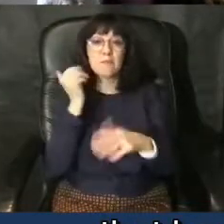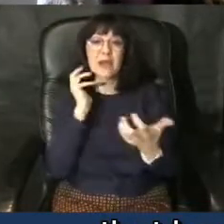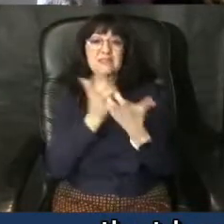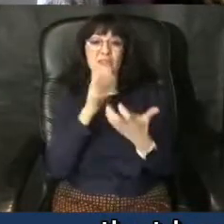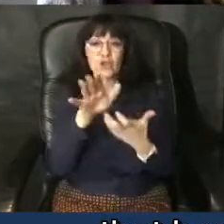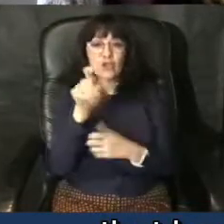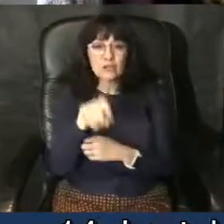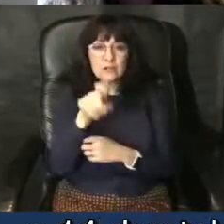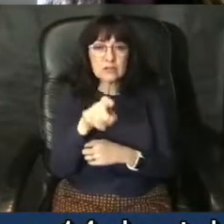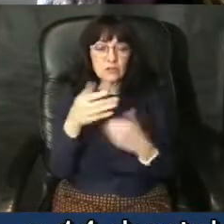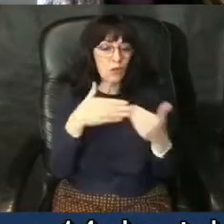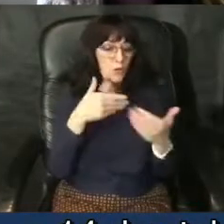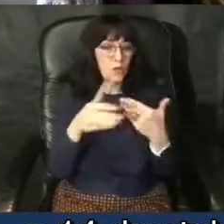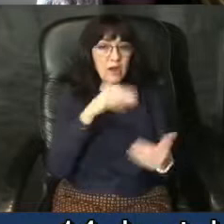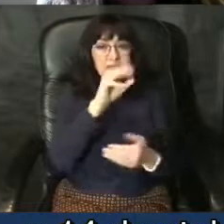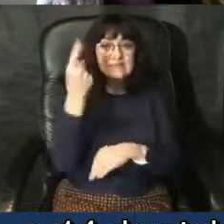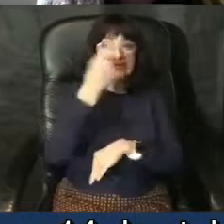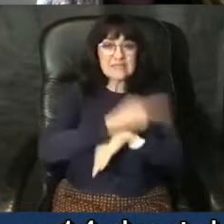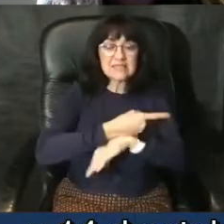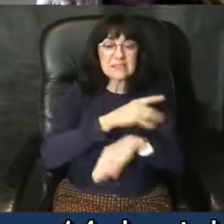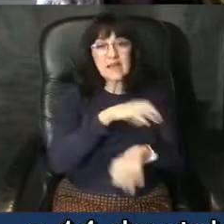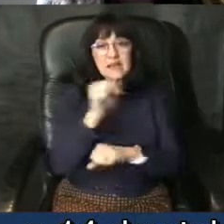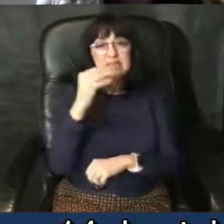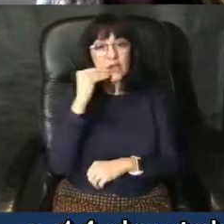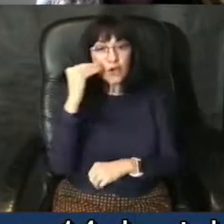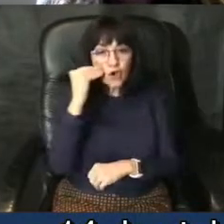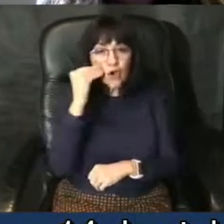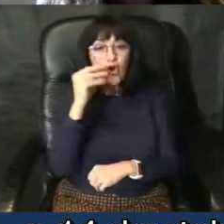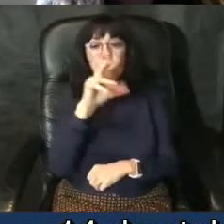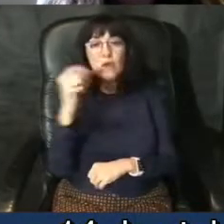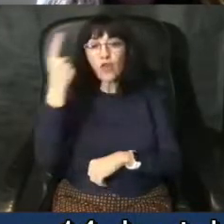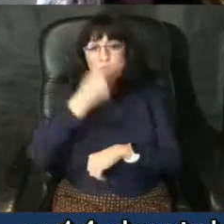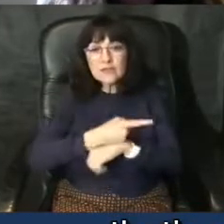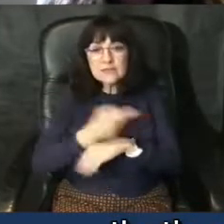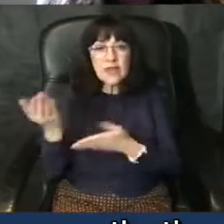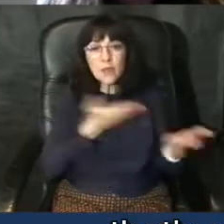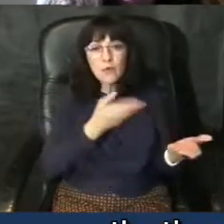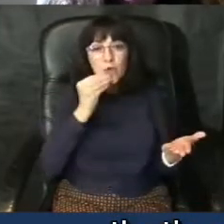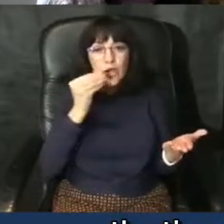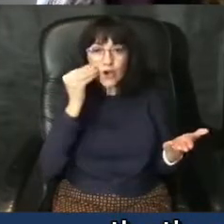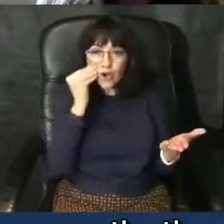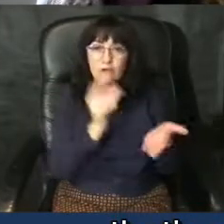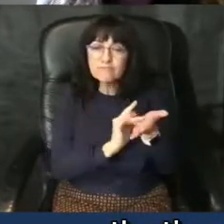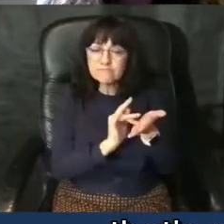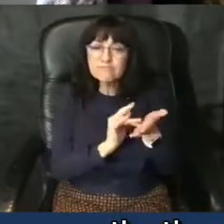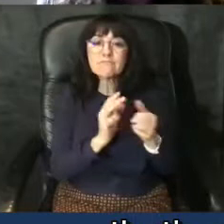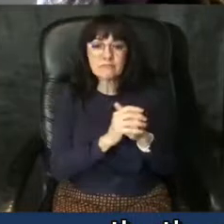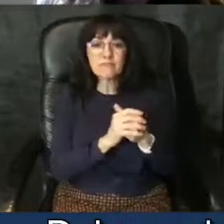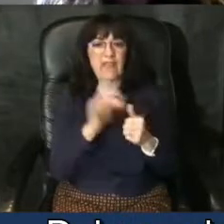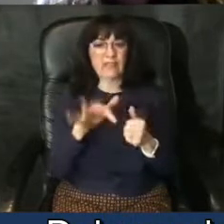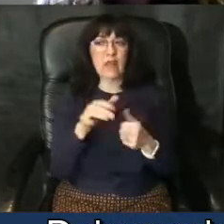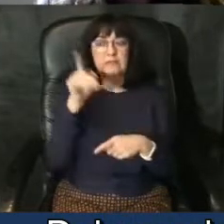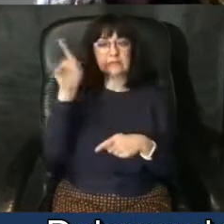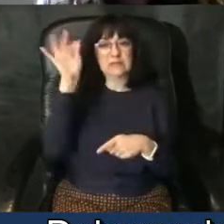a 6-day take-home, a 14-day take-home, and for some cases, a 30-day take-home. Again, that's one thing that the federal government